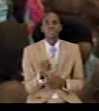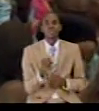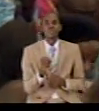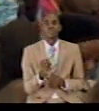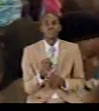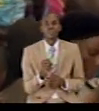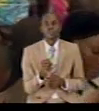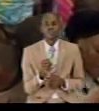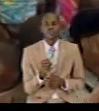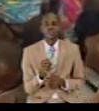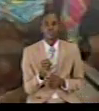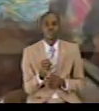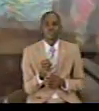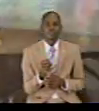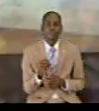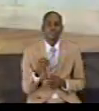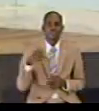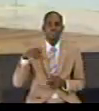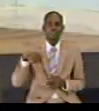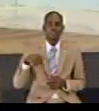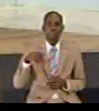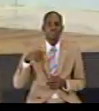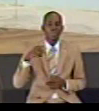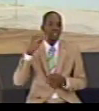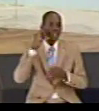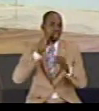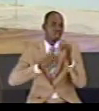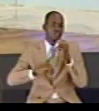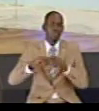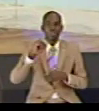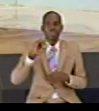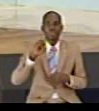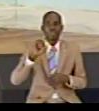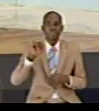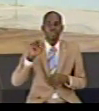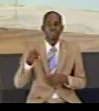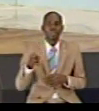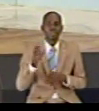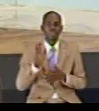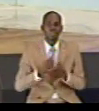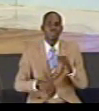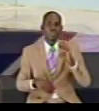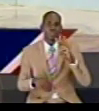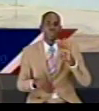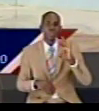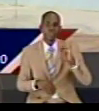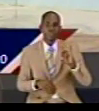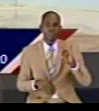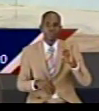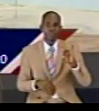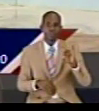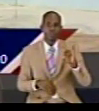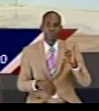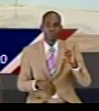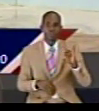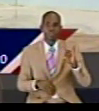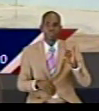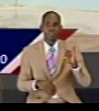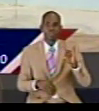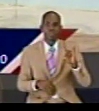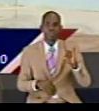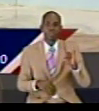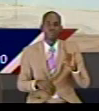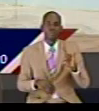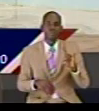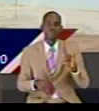Chapter 48 of Isaiah. Isaiah chapter 48. I'm reading